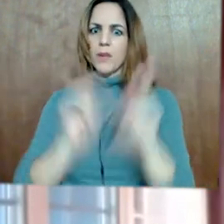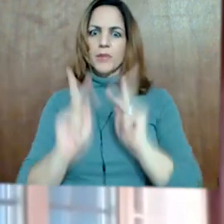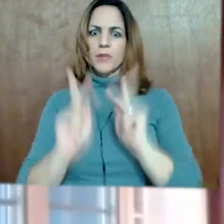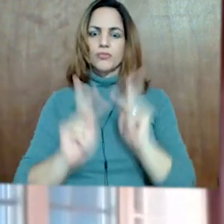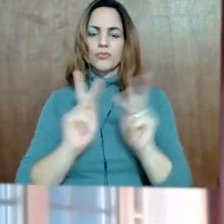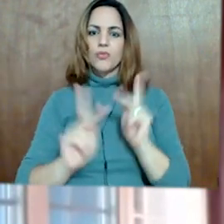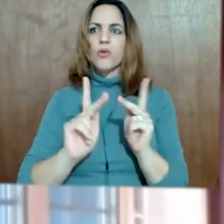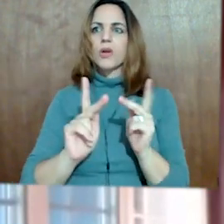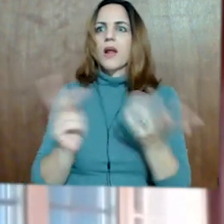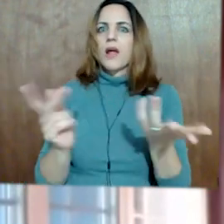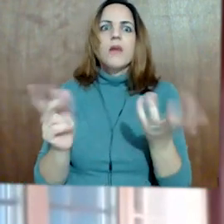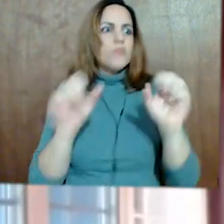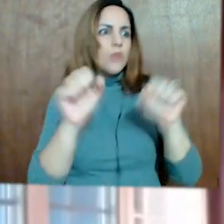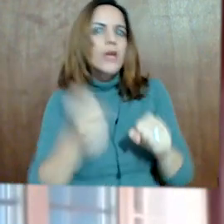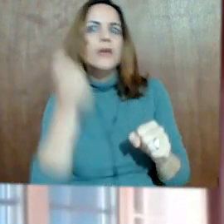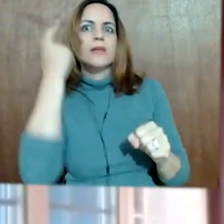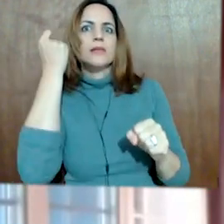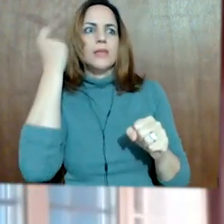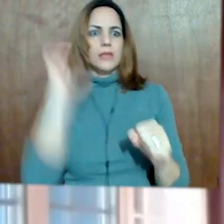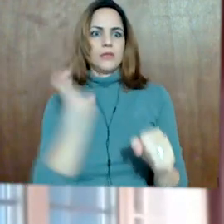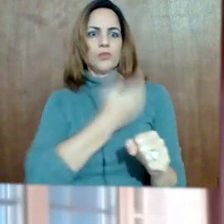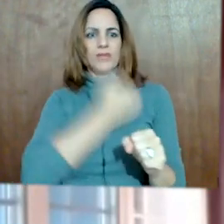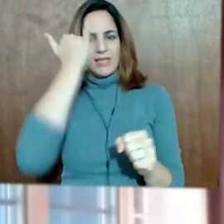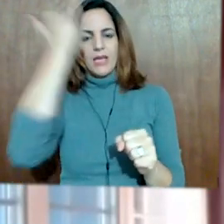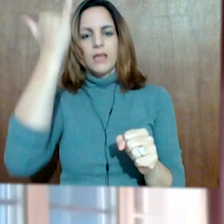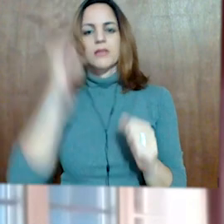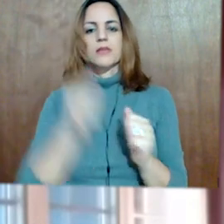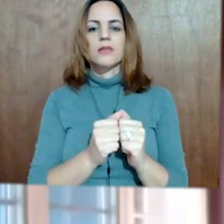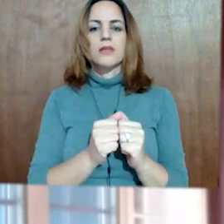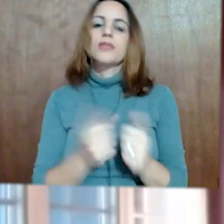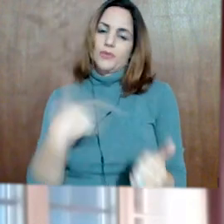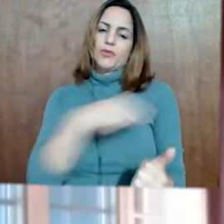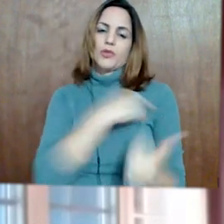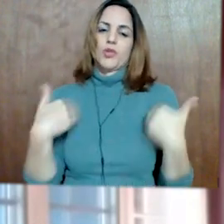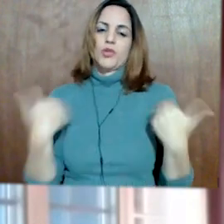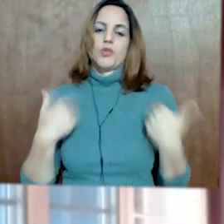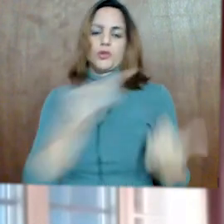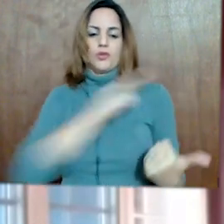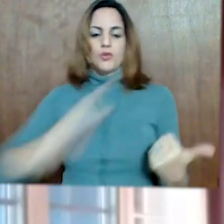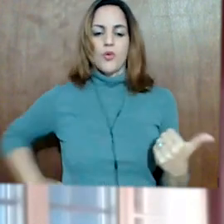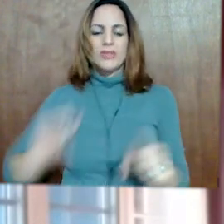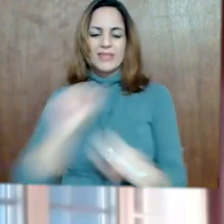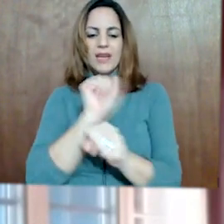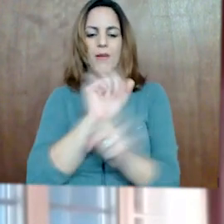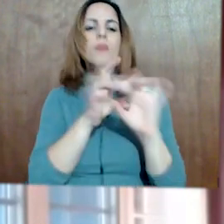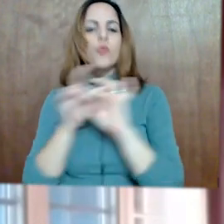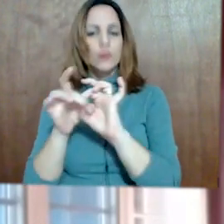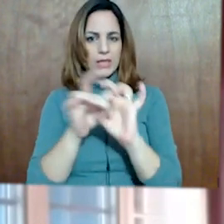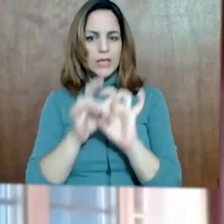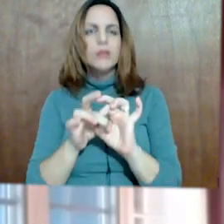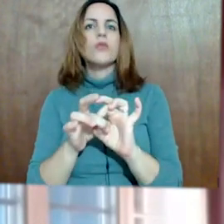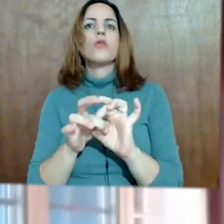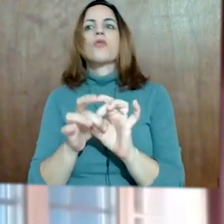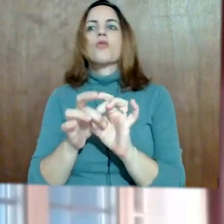Party and the Young Lords worked very closely together. We worked hand in glove wherever we had organizations and chapters. We